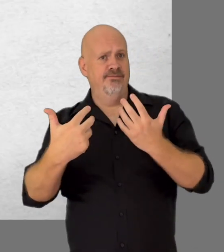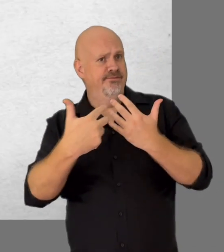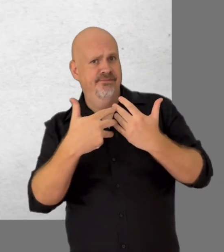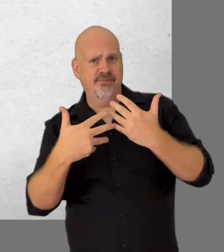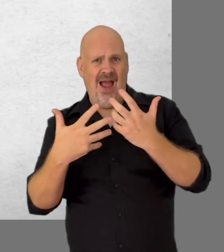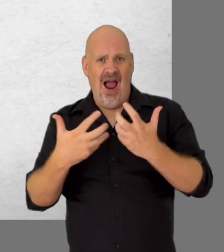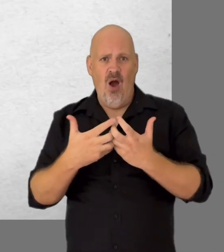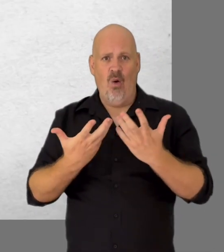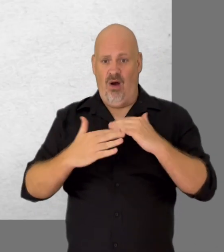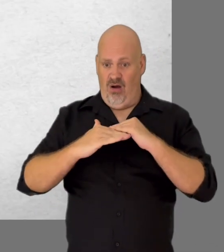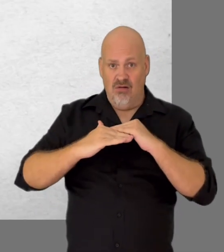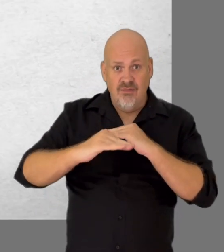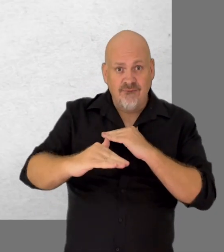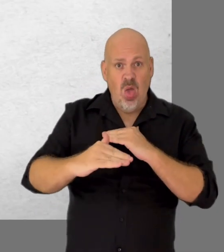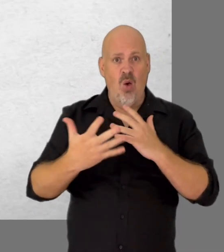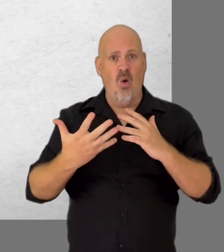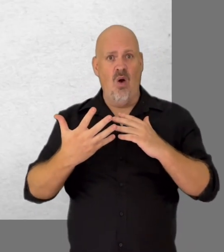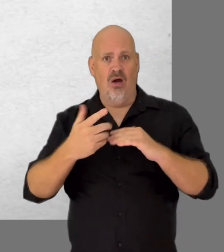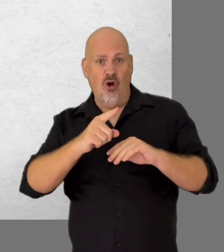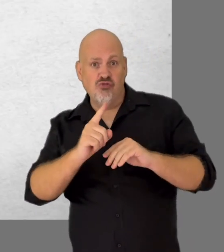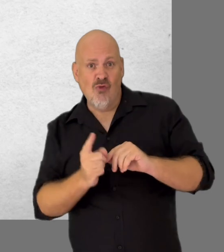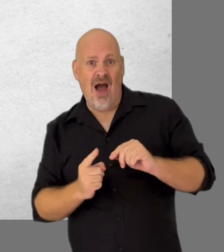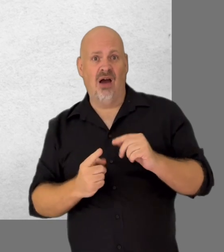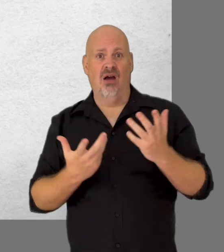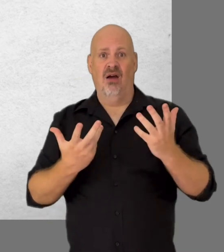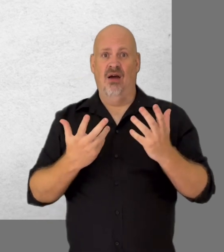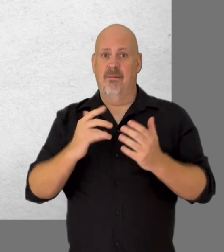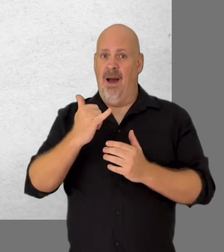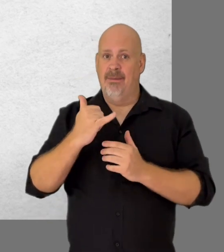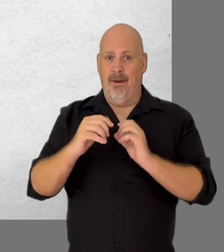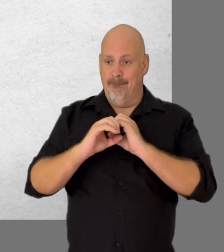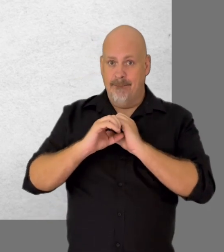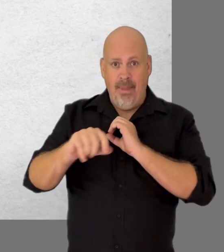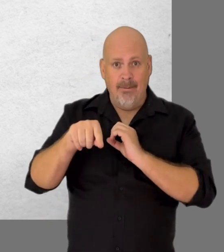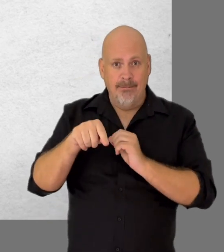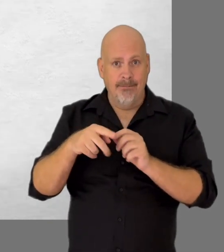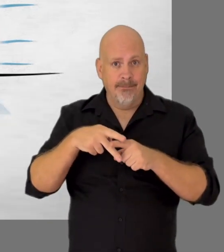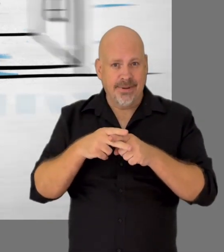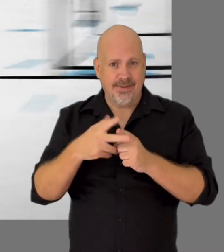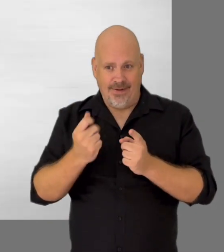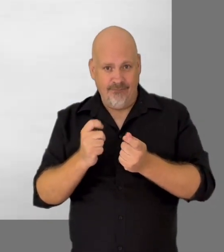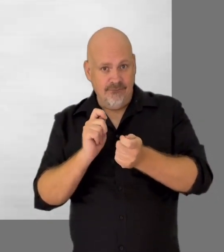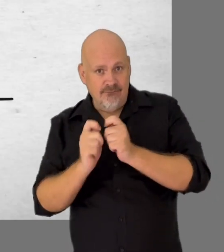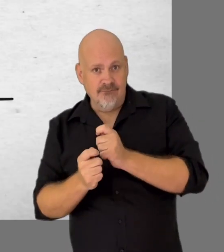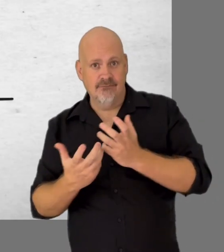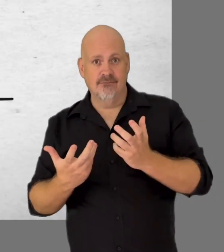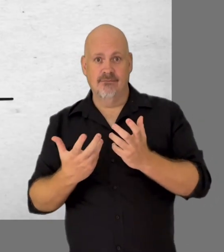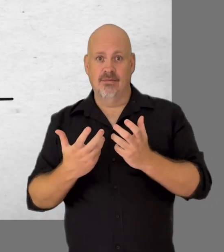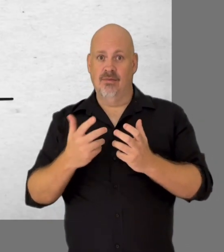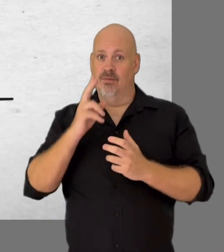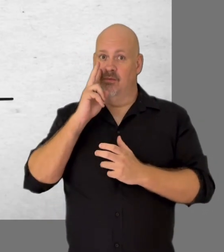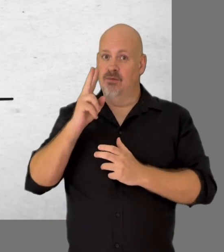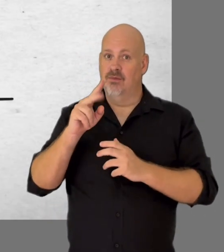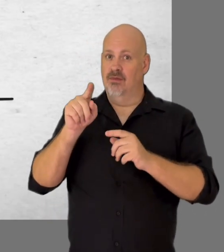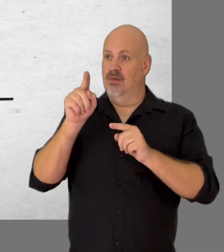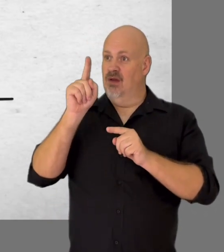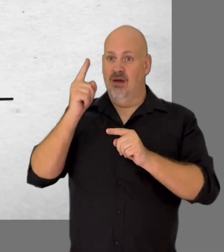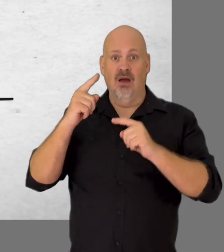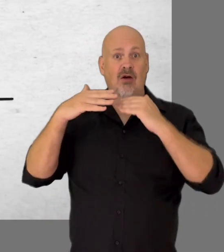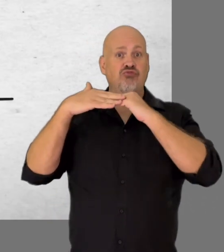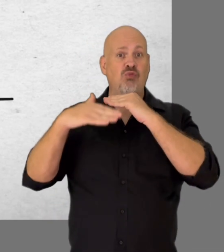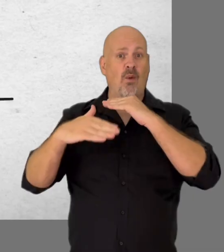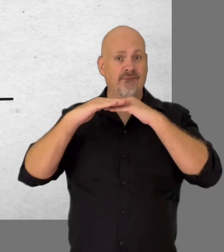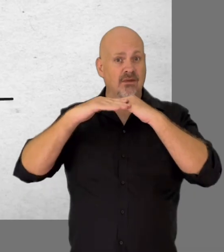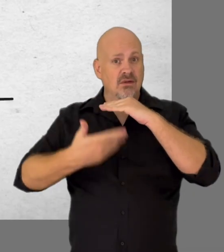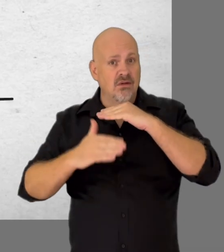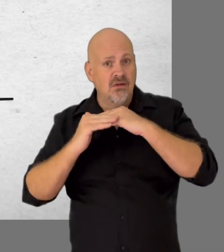roof, windows, walls, or foundations, and also the internal plumbing. Check for leaks, missing tiles on the roof,